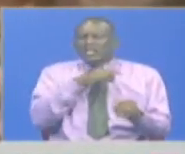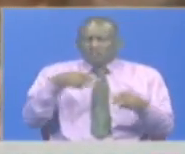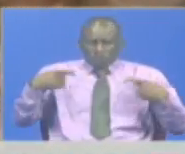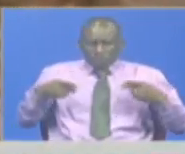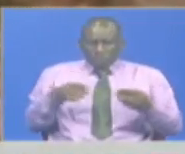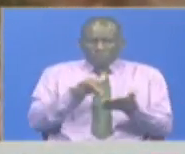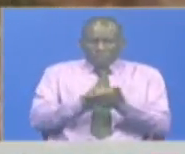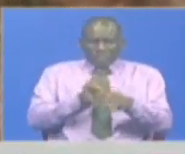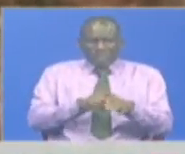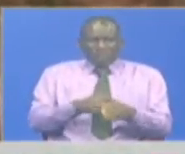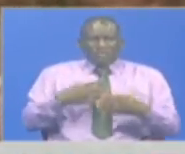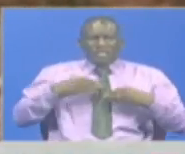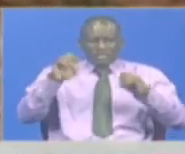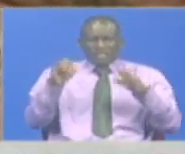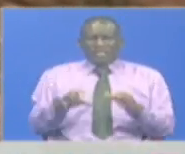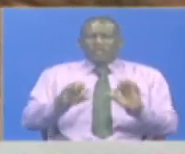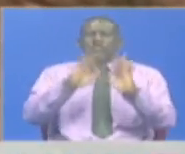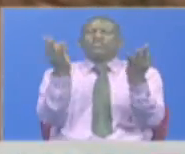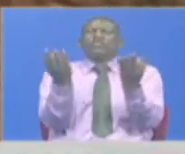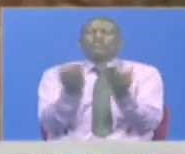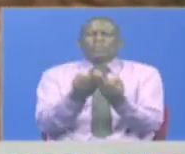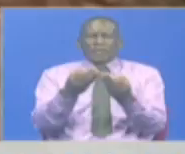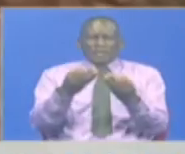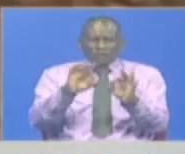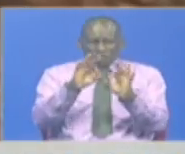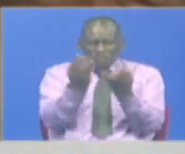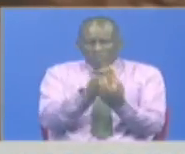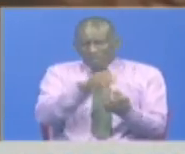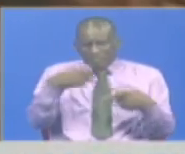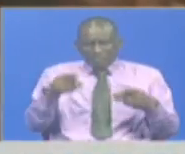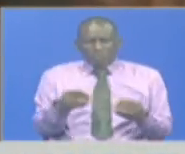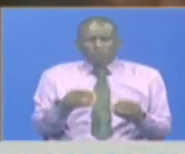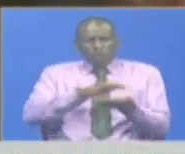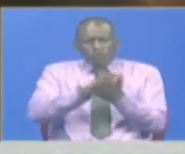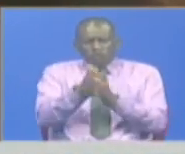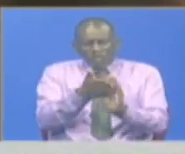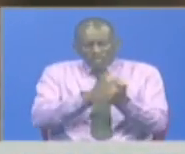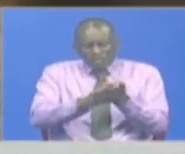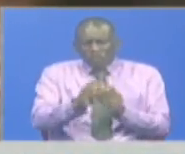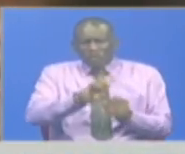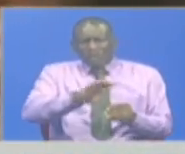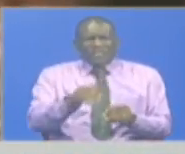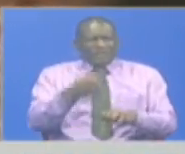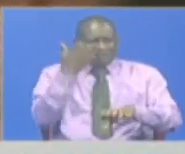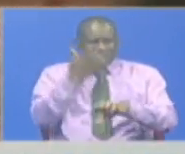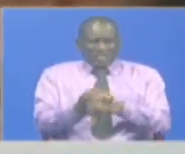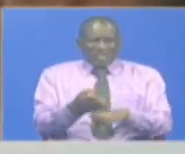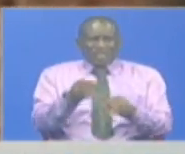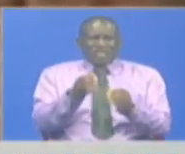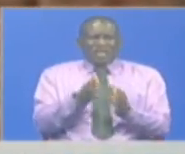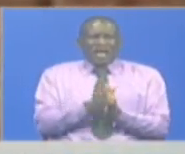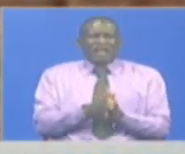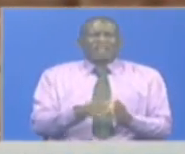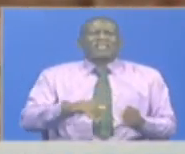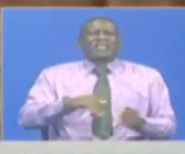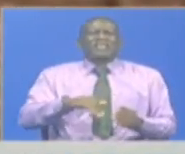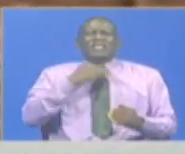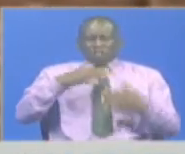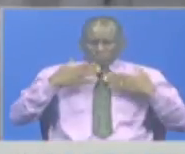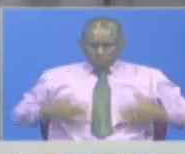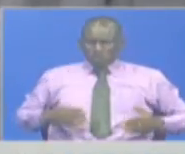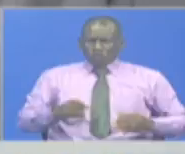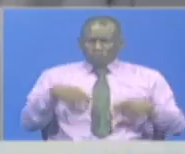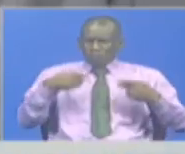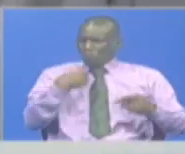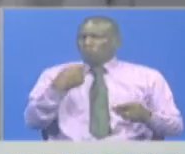For families of victims, forgiveness remains difficult, where the bodies of their loved ones have still not been found,